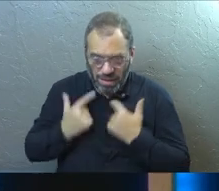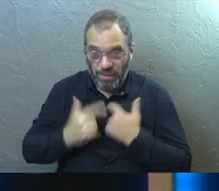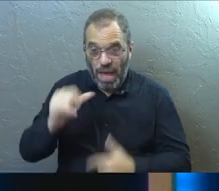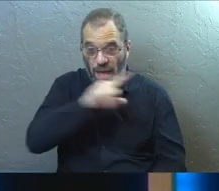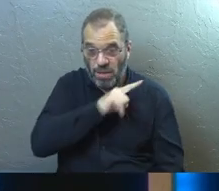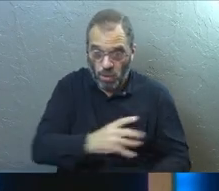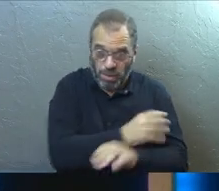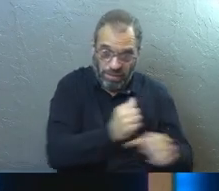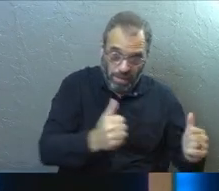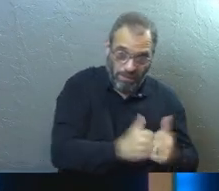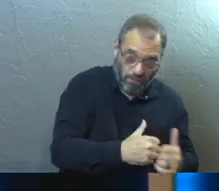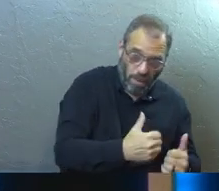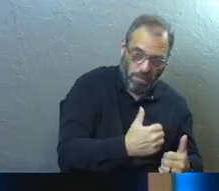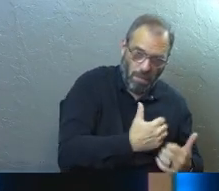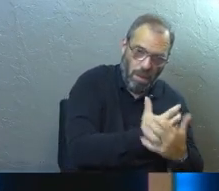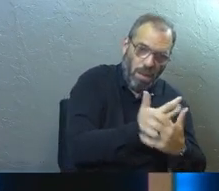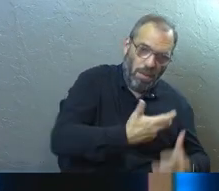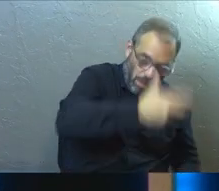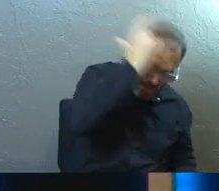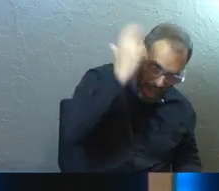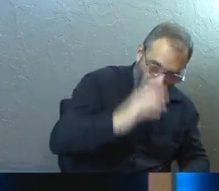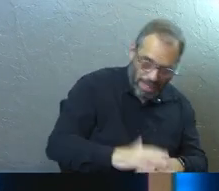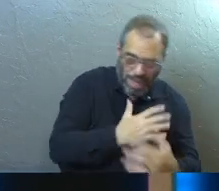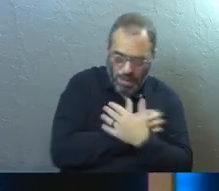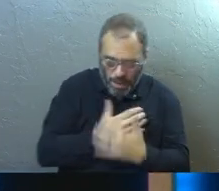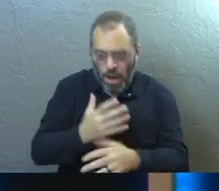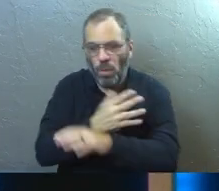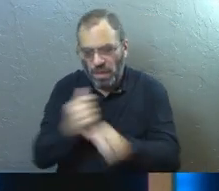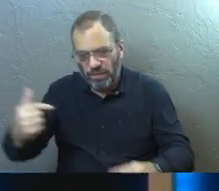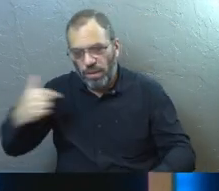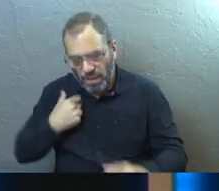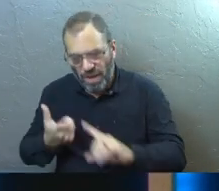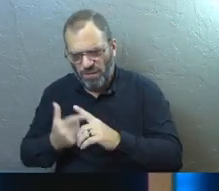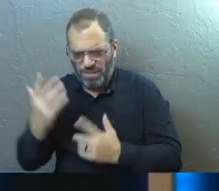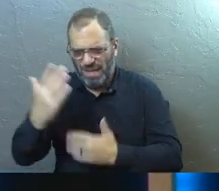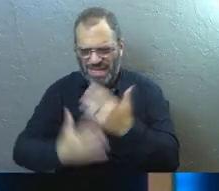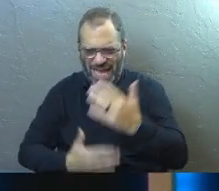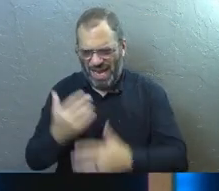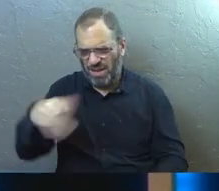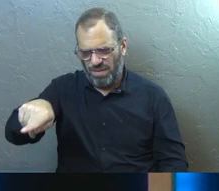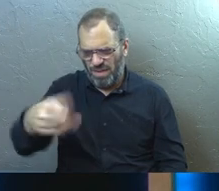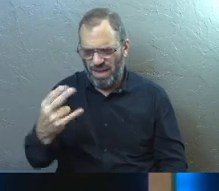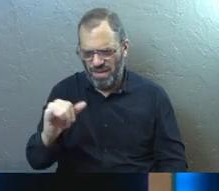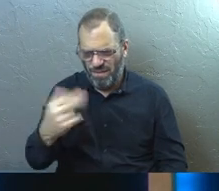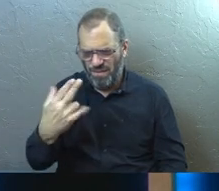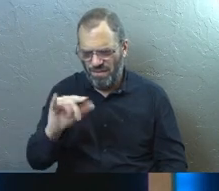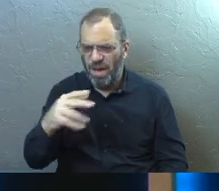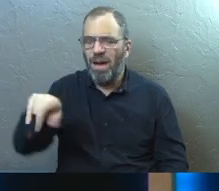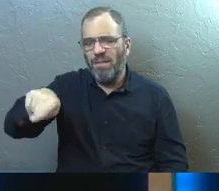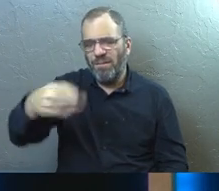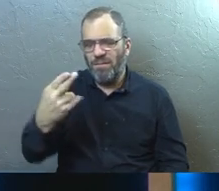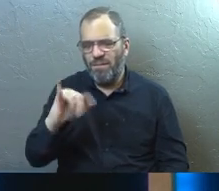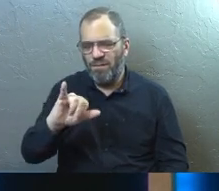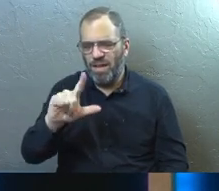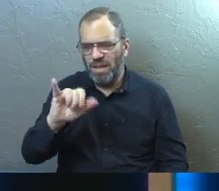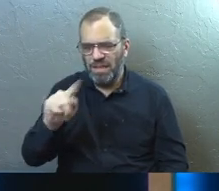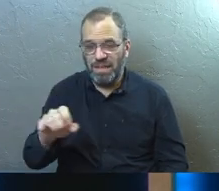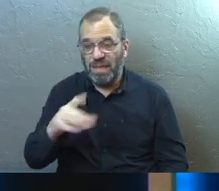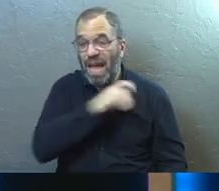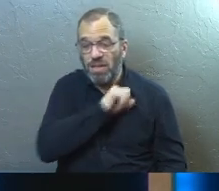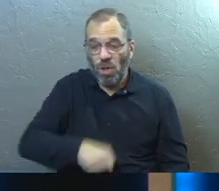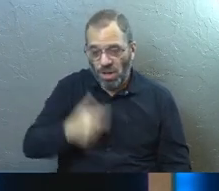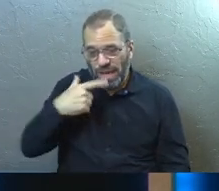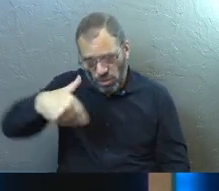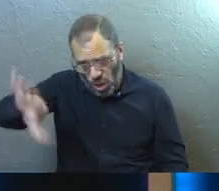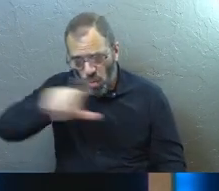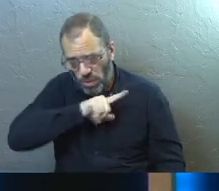who delivered me from the paw of the lion and the paw of the bear will deliver me from the hand of this Philistine. And Saul said to David, go, and the